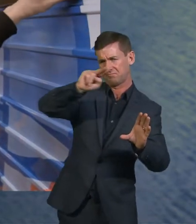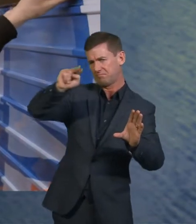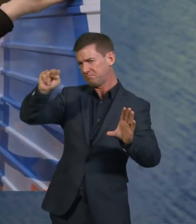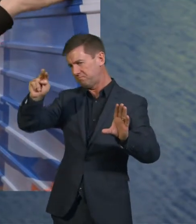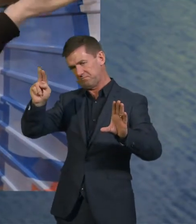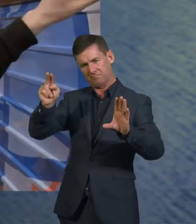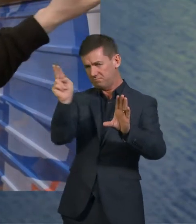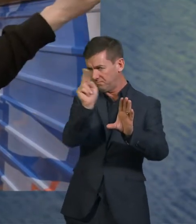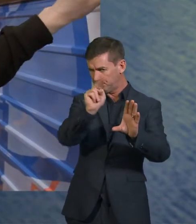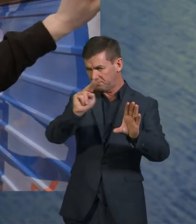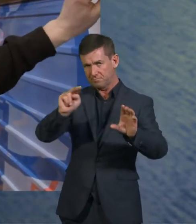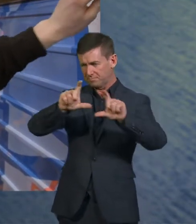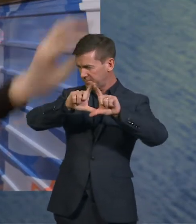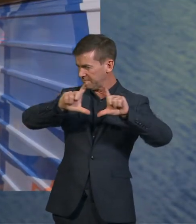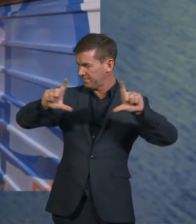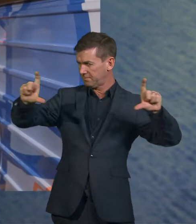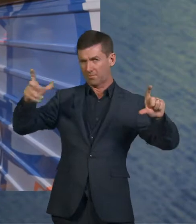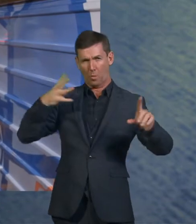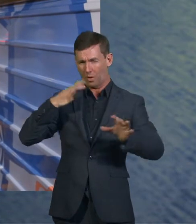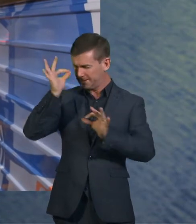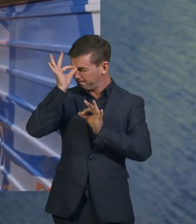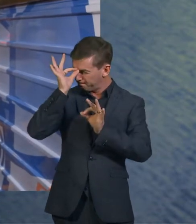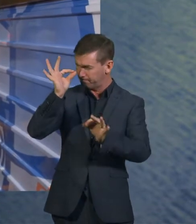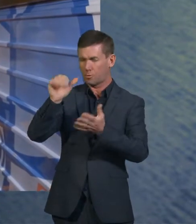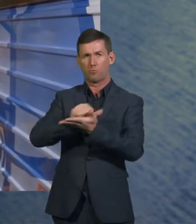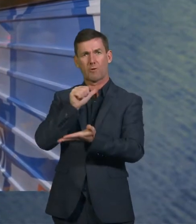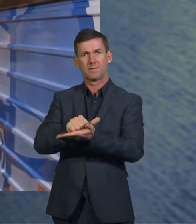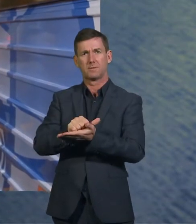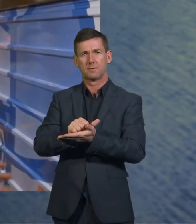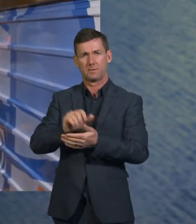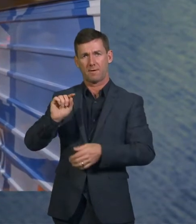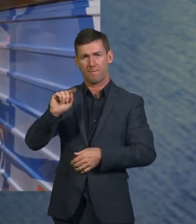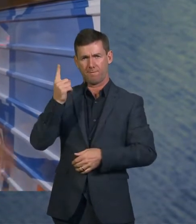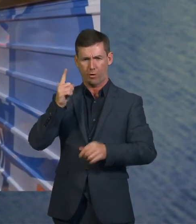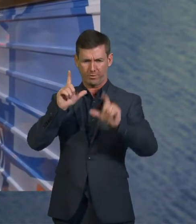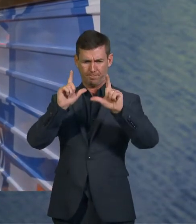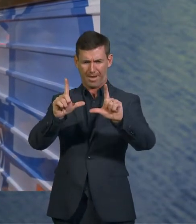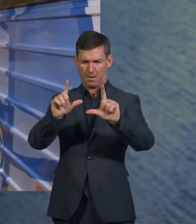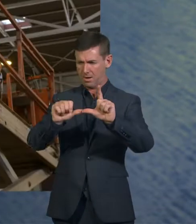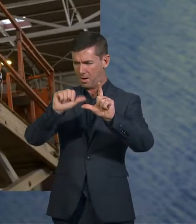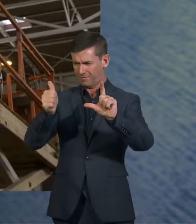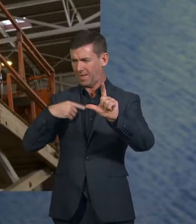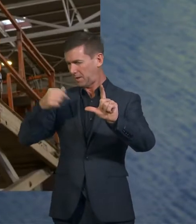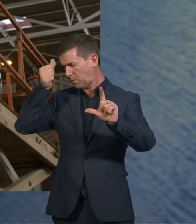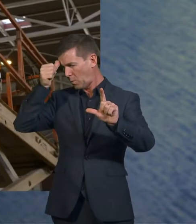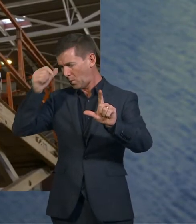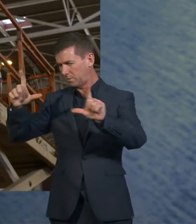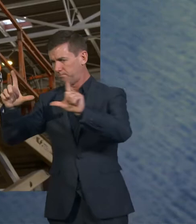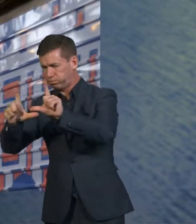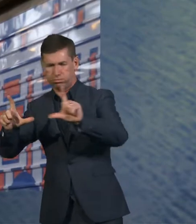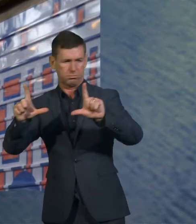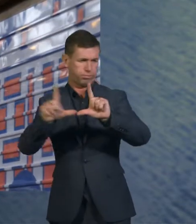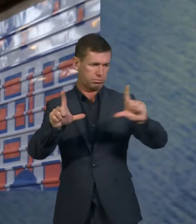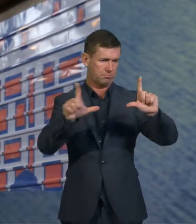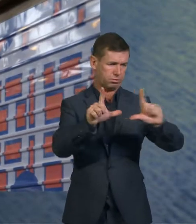obviously, you just can't get anything wrong at all. Because once the first panel goes on, that decides where everything else goes. The idea is to show